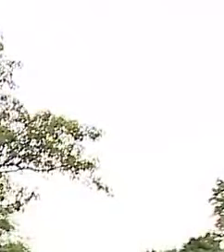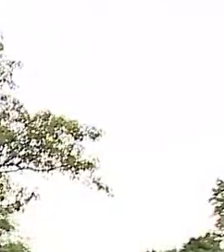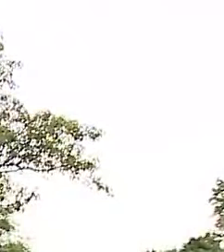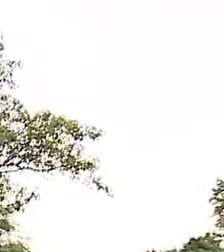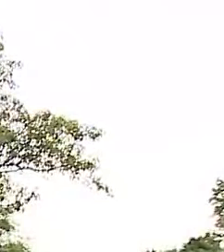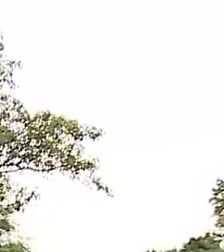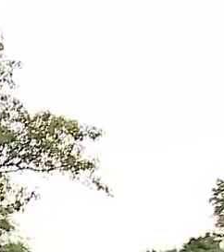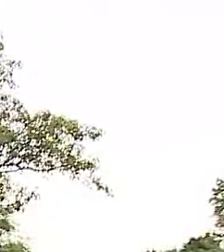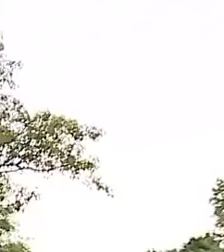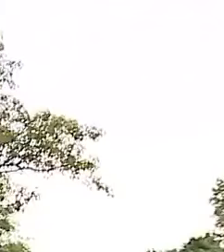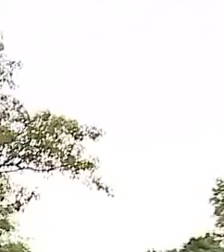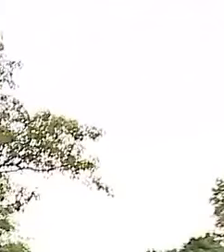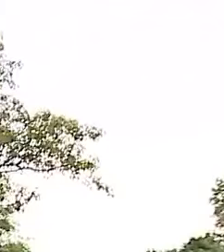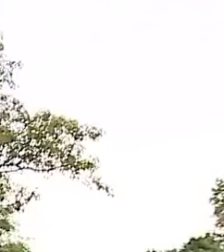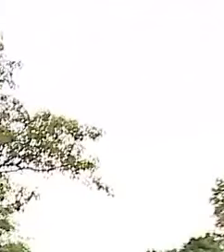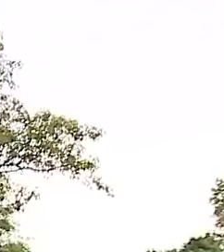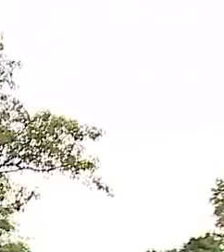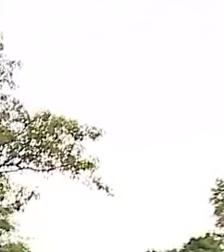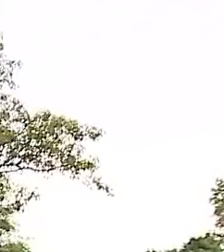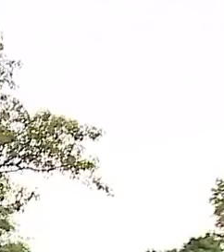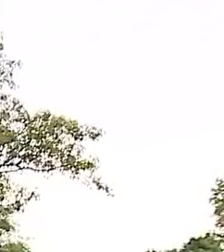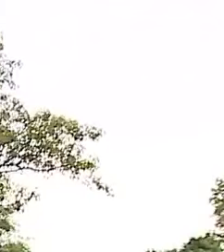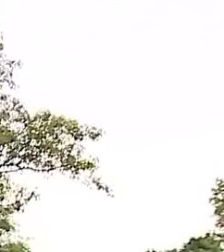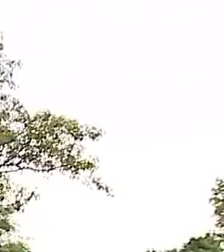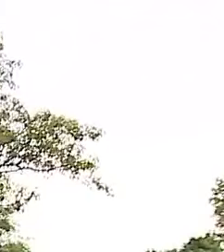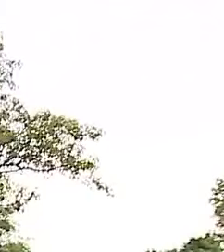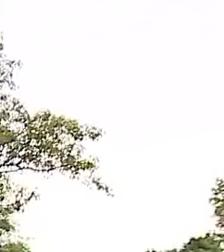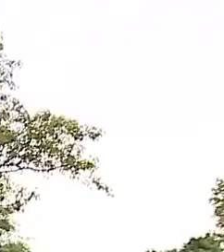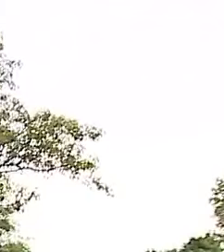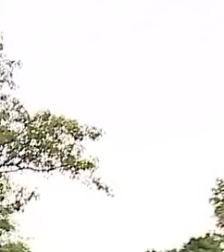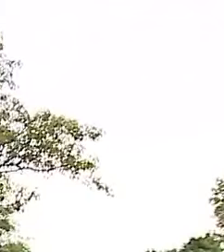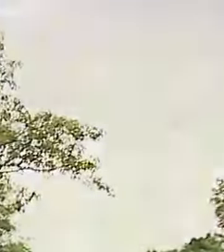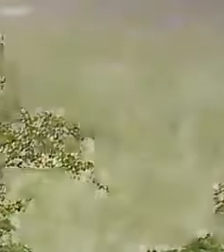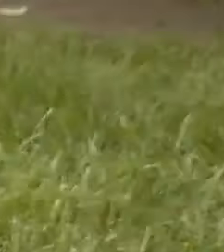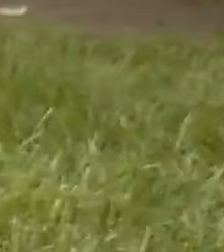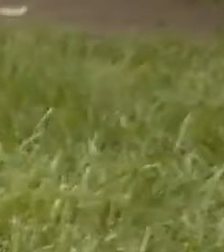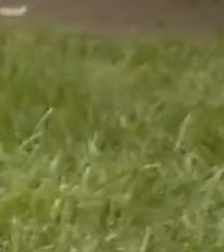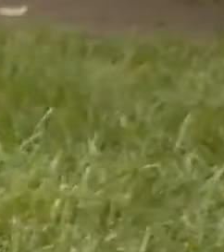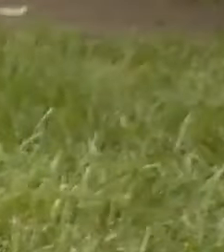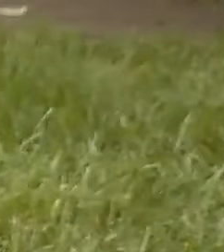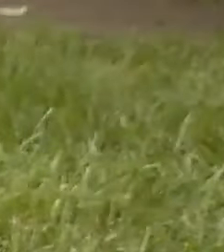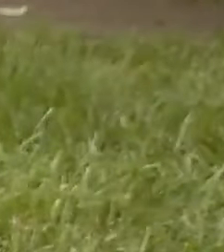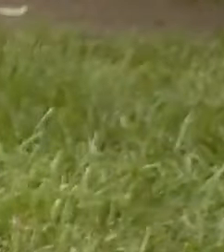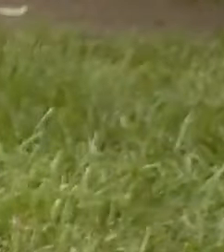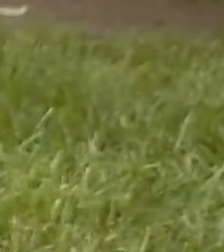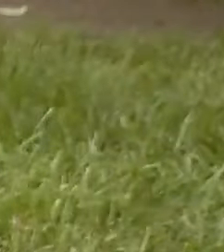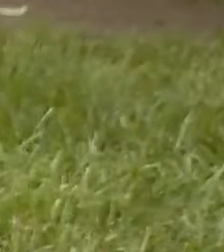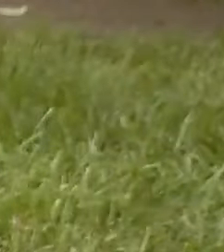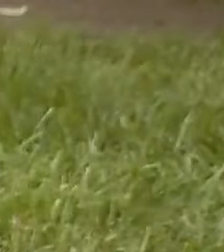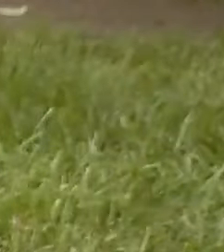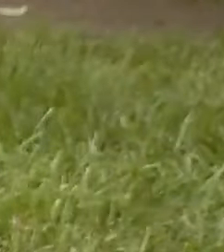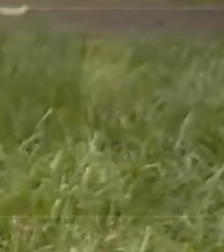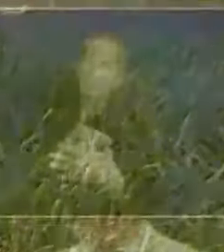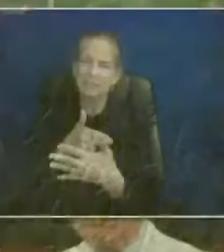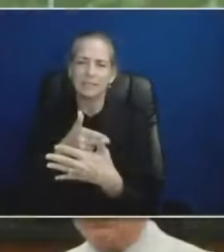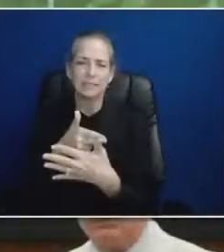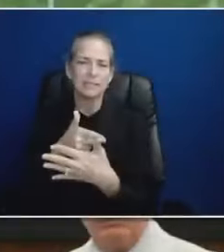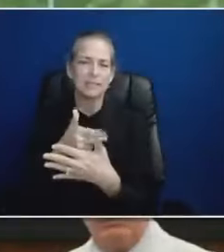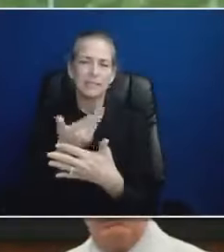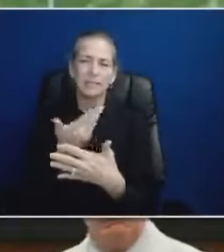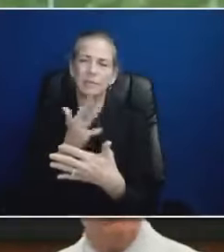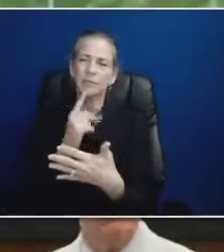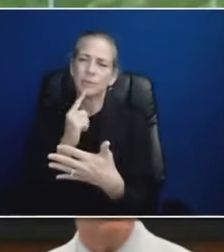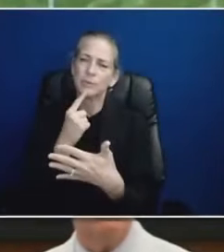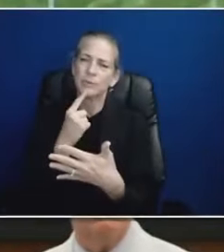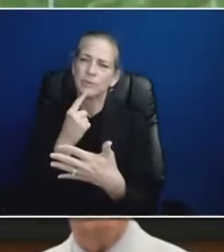was working as a landscaper at the time. The other storm deaths were in Caldwell, Mercer, Hopkins, and Hardin counties. That